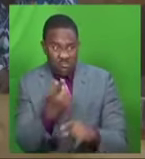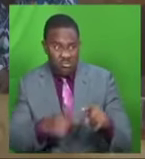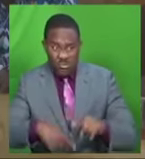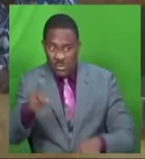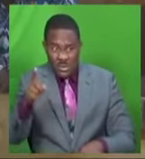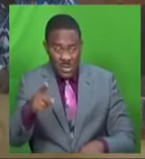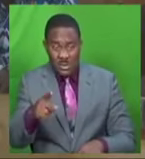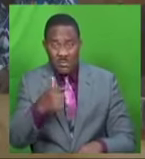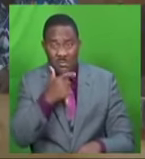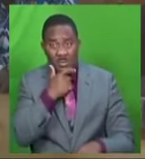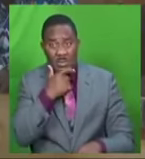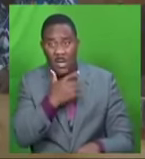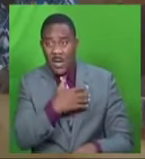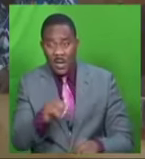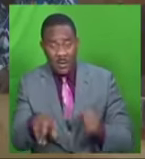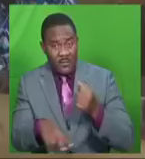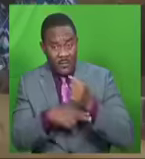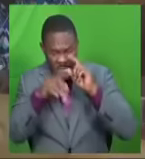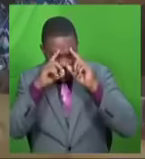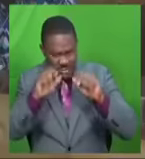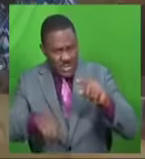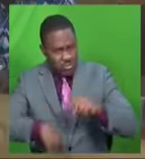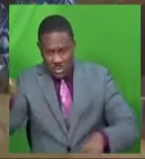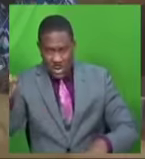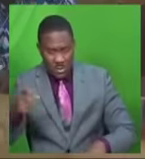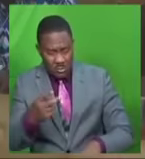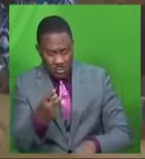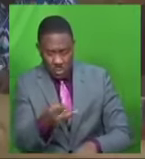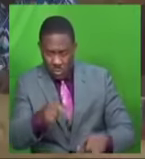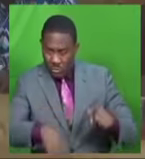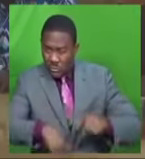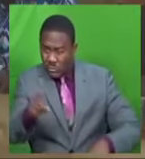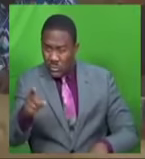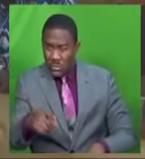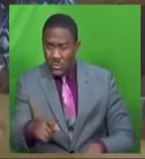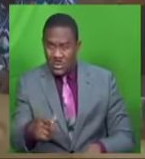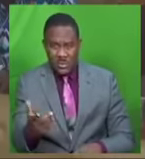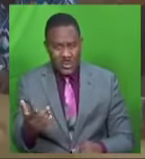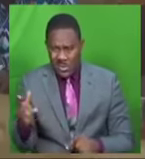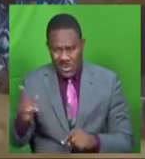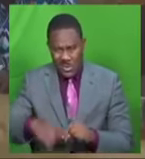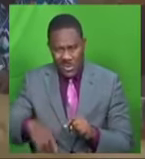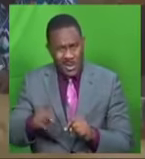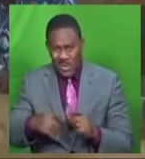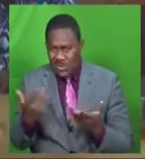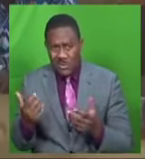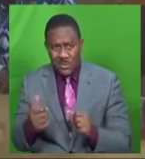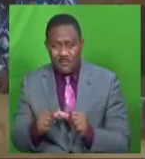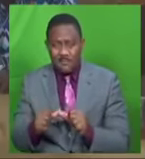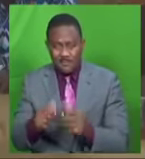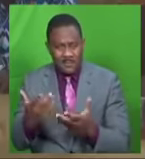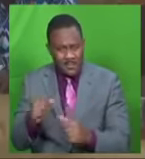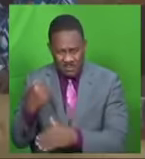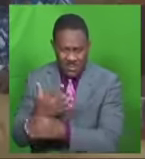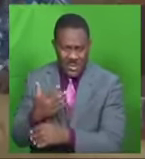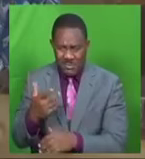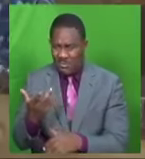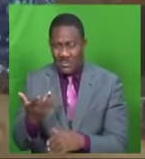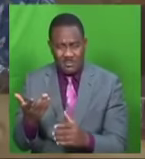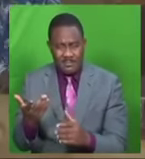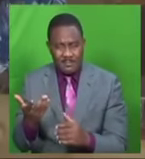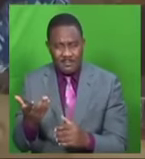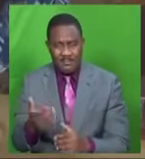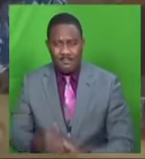Bamia out of the country. We can't continue to live under this government that do not care about the people that put them to